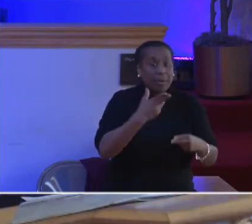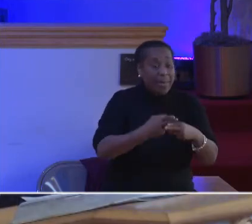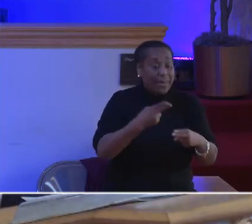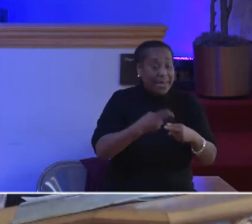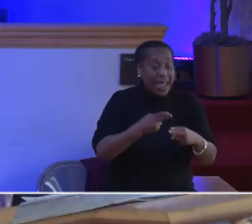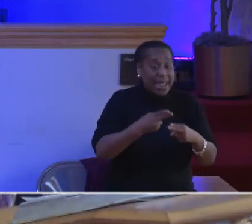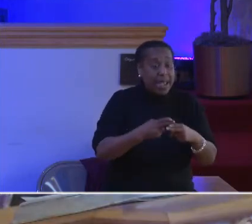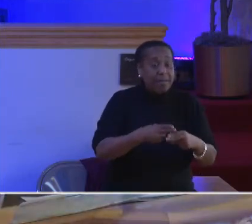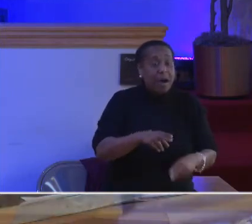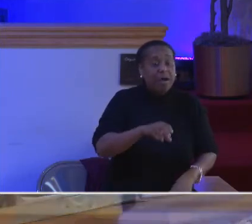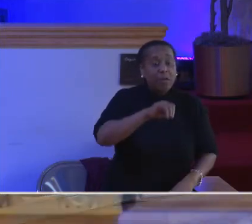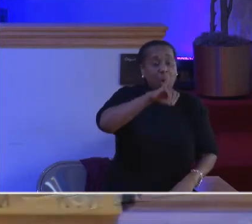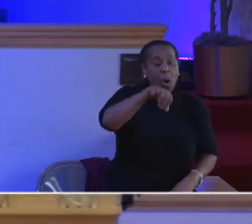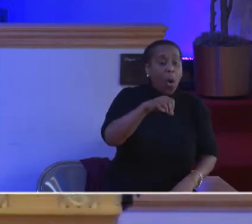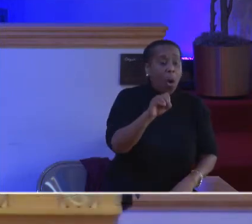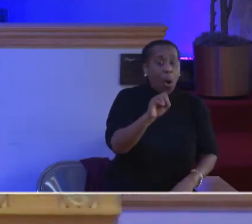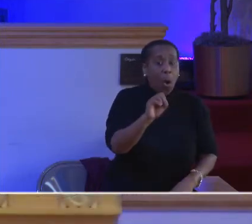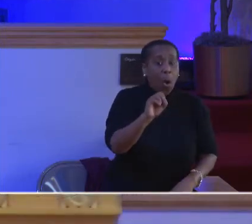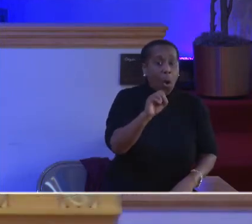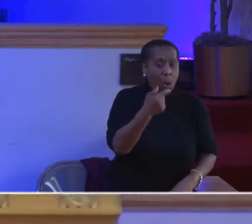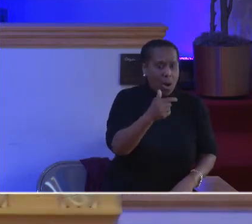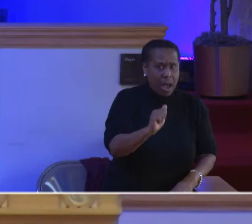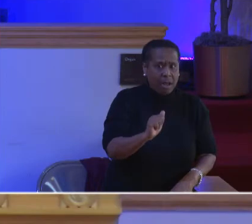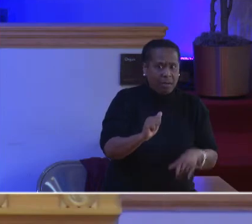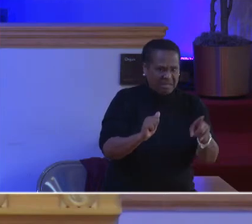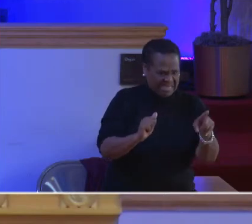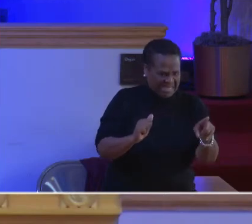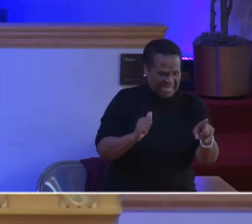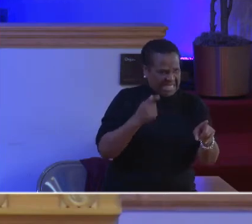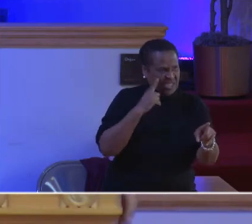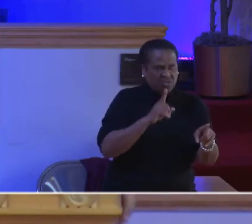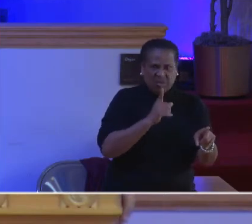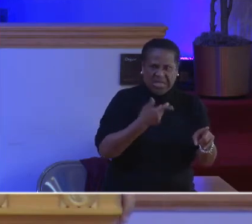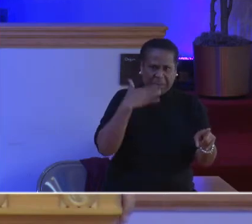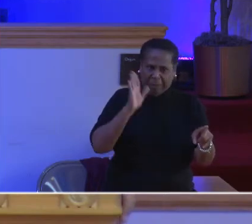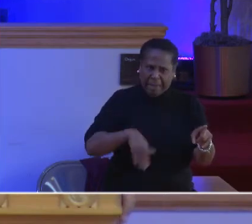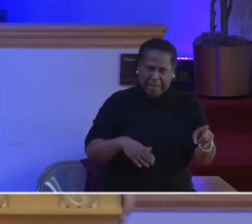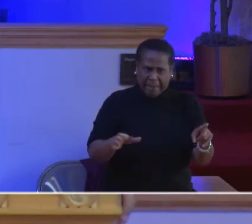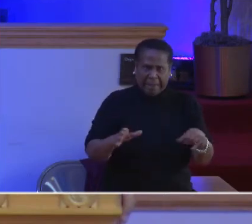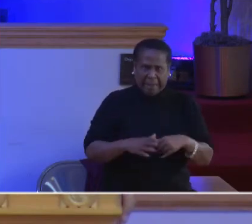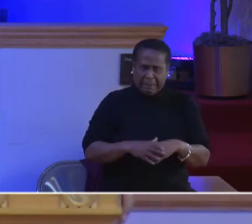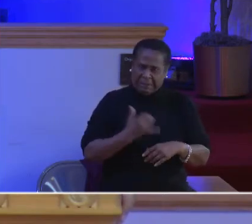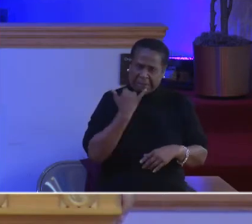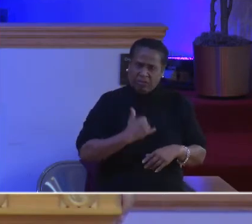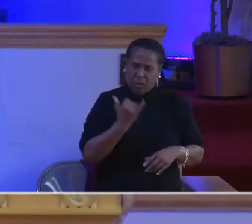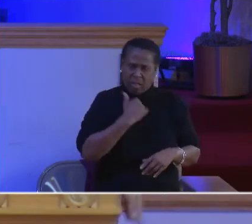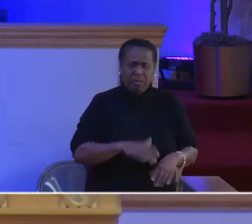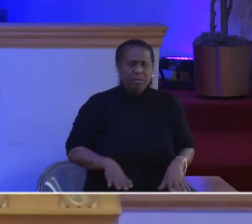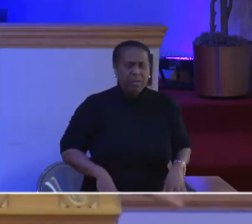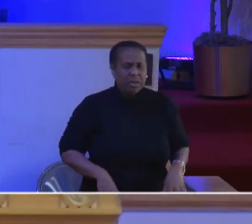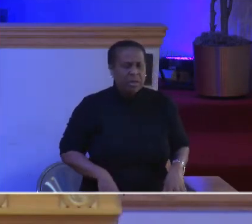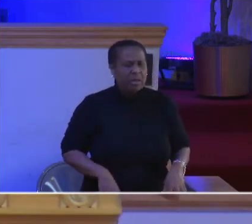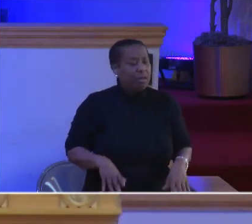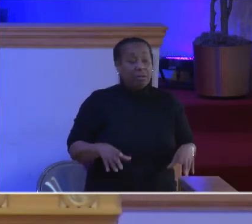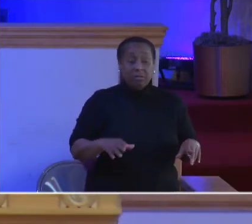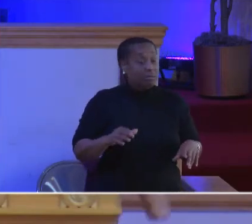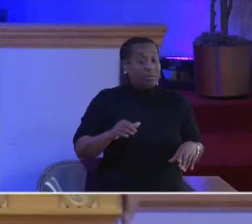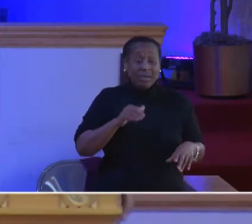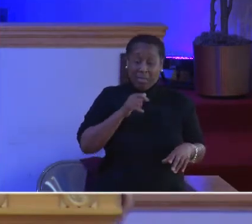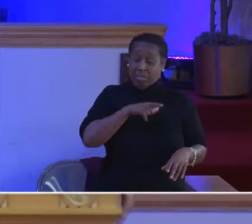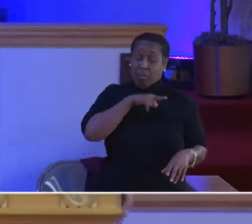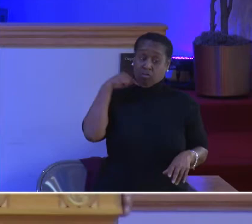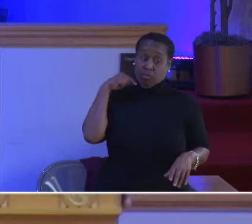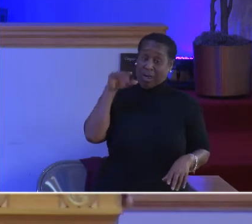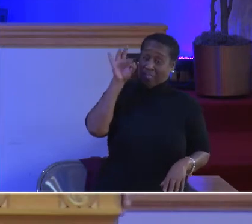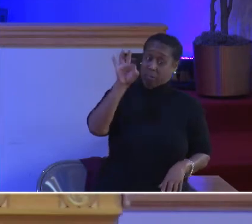of Huldah. Look how bad it has really gotten in Israel, that not even the